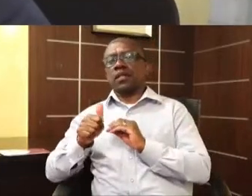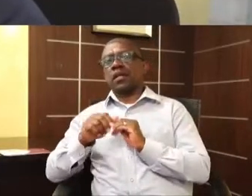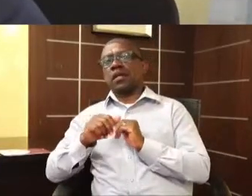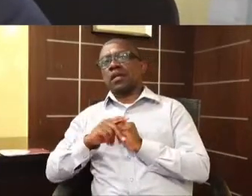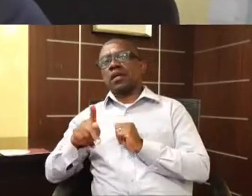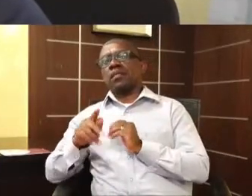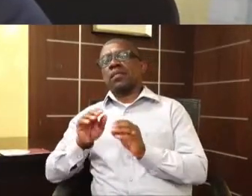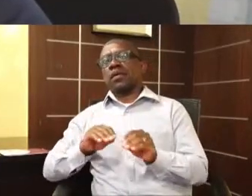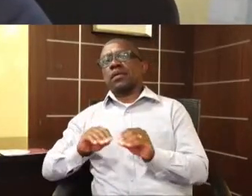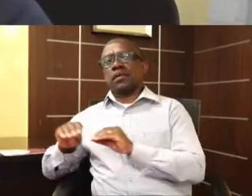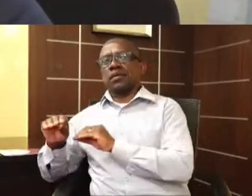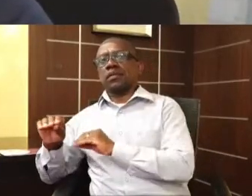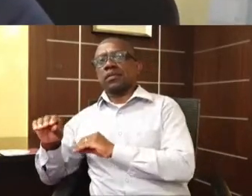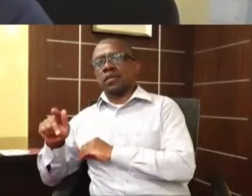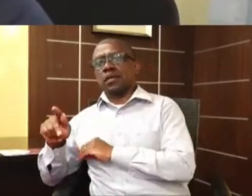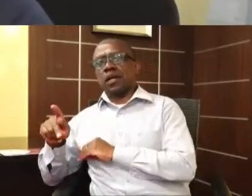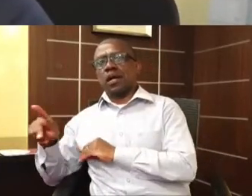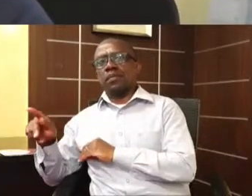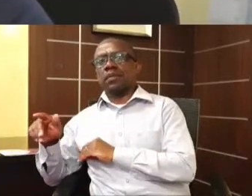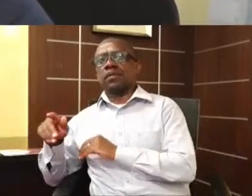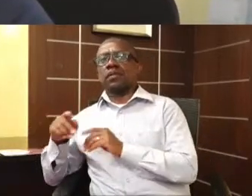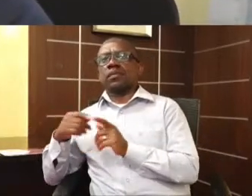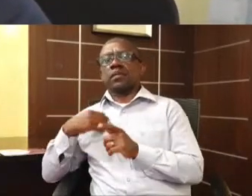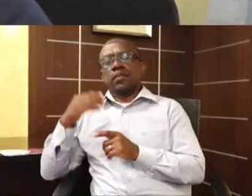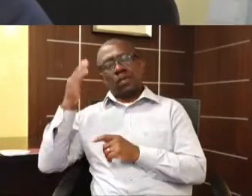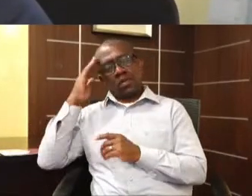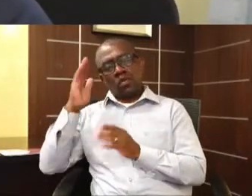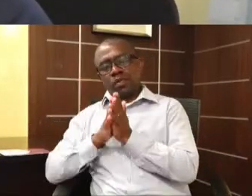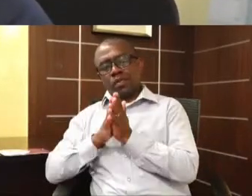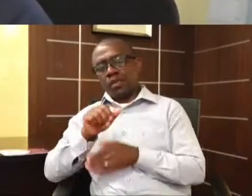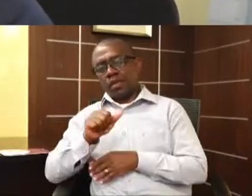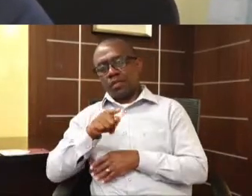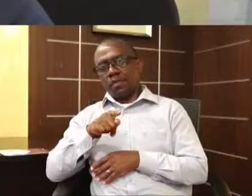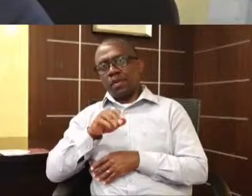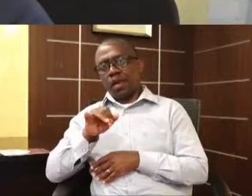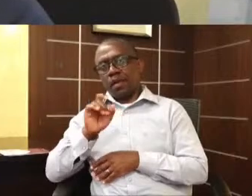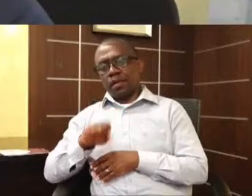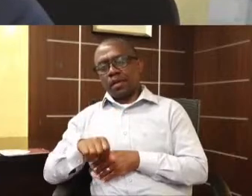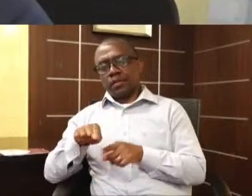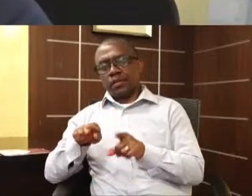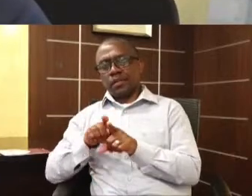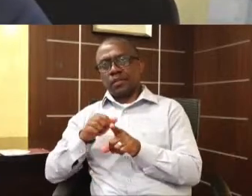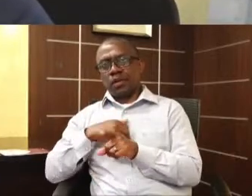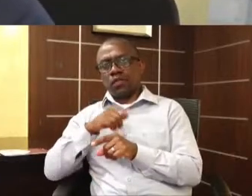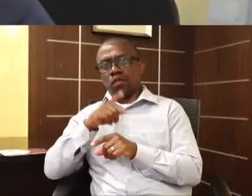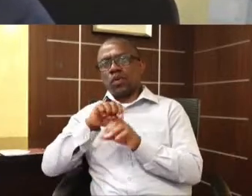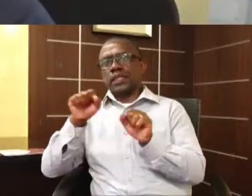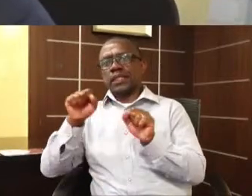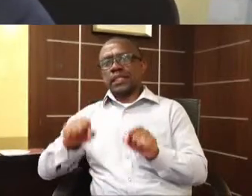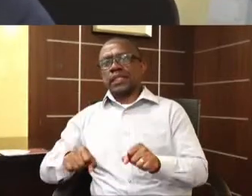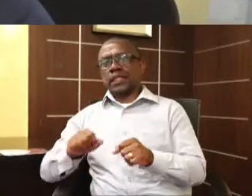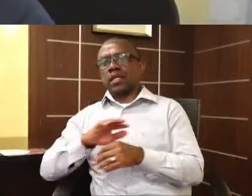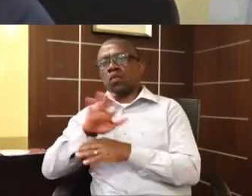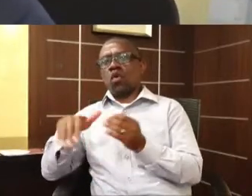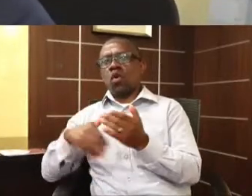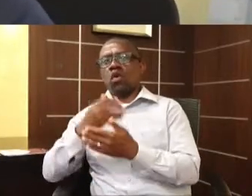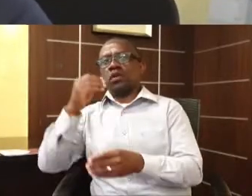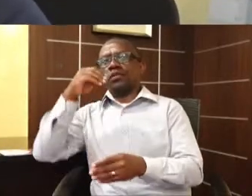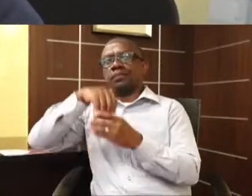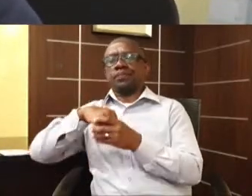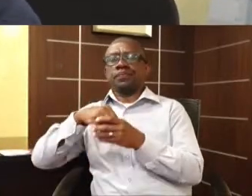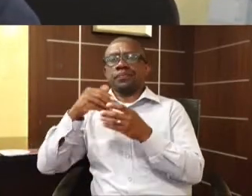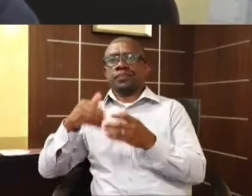API, we can develop a centralized system that hosts all these things and specific to that farm.